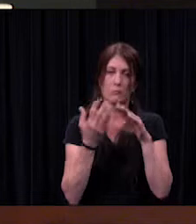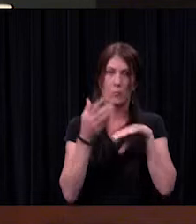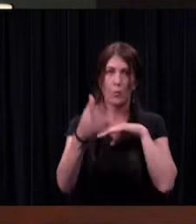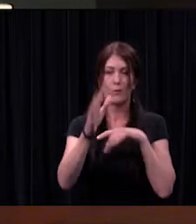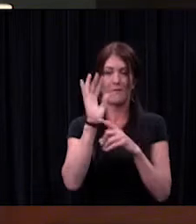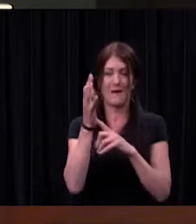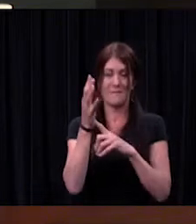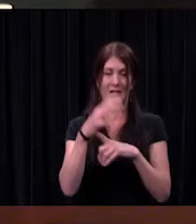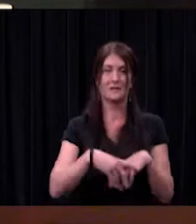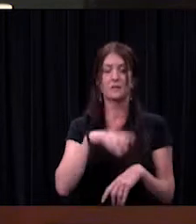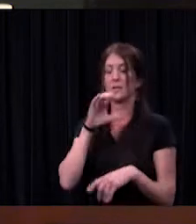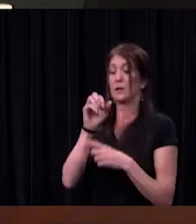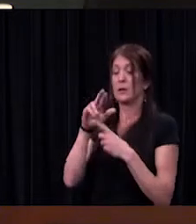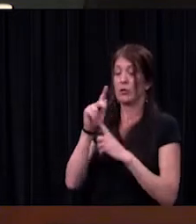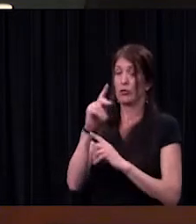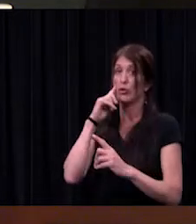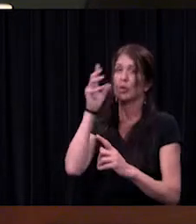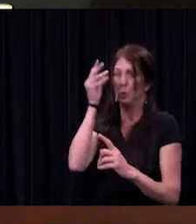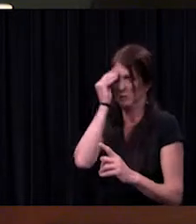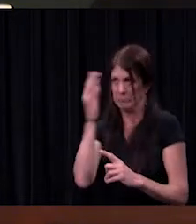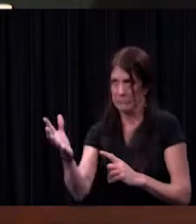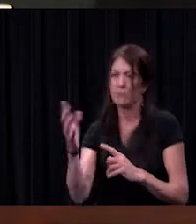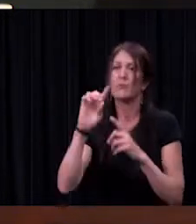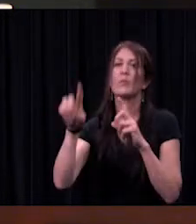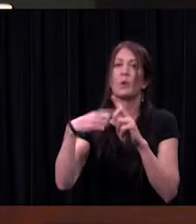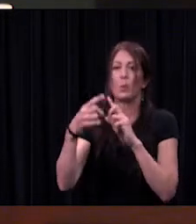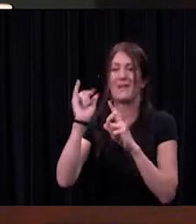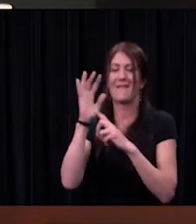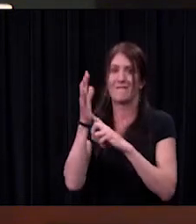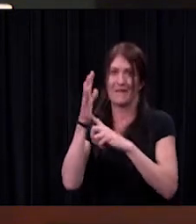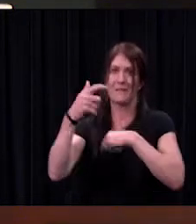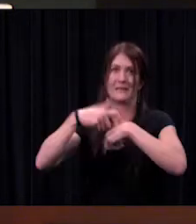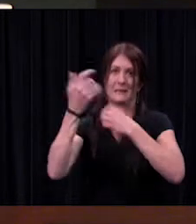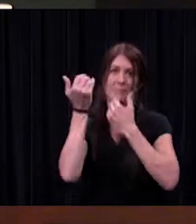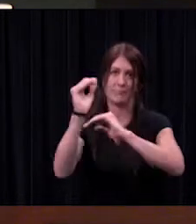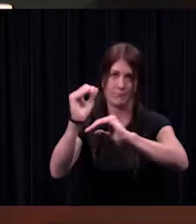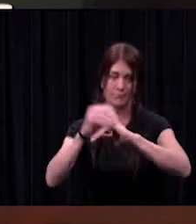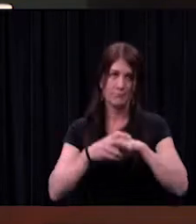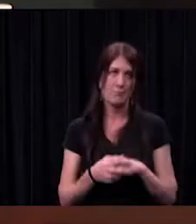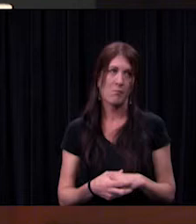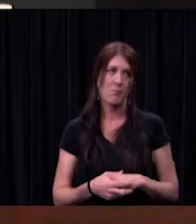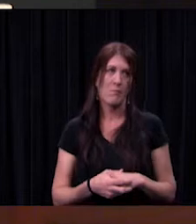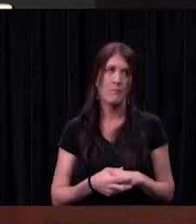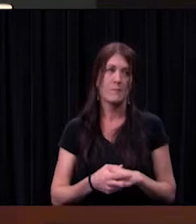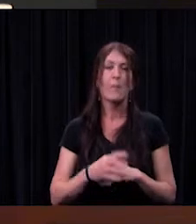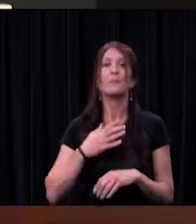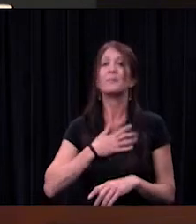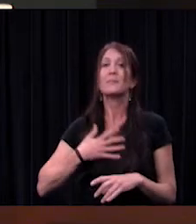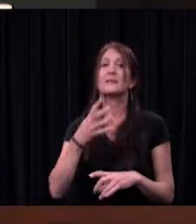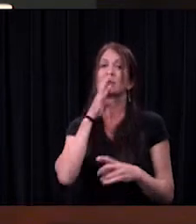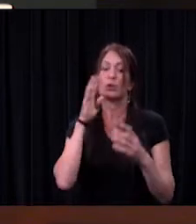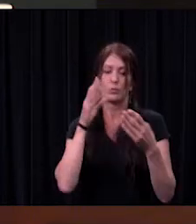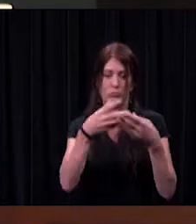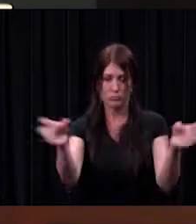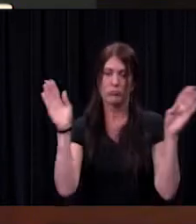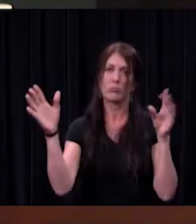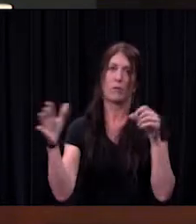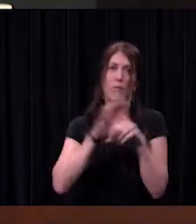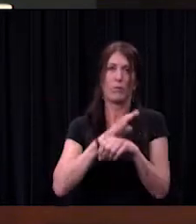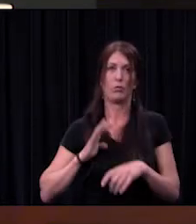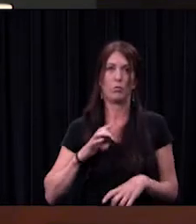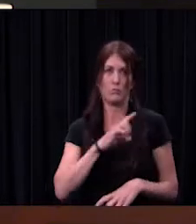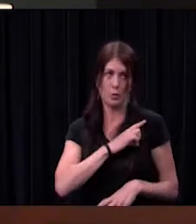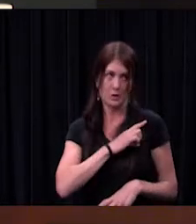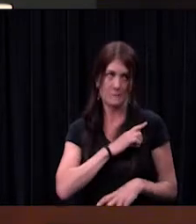the 5-minute time limit has expired. Please direct your comments to the entire board. If a response is appropriate,